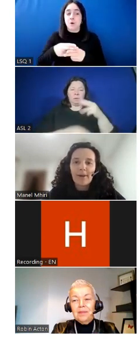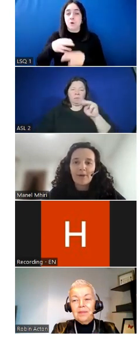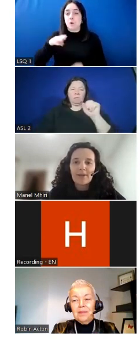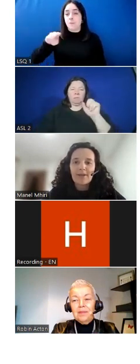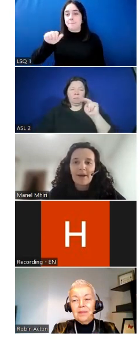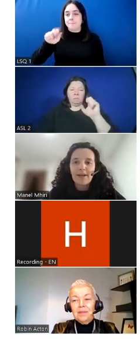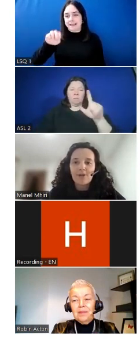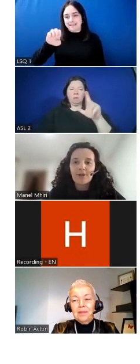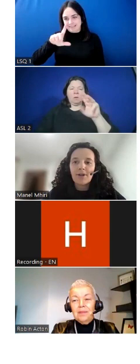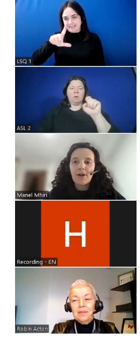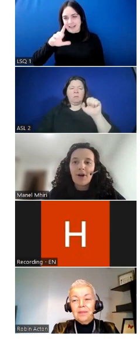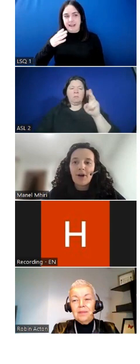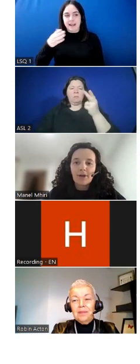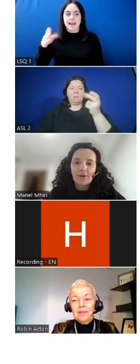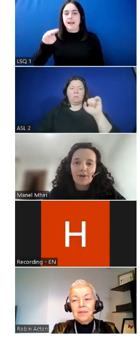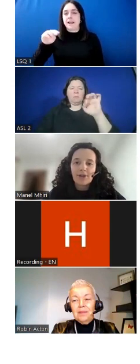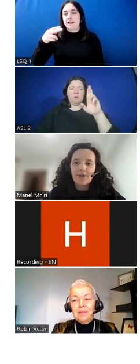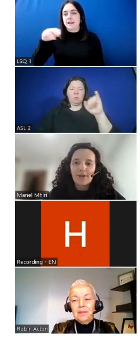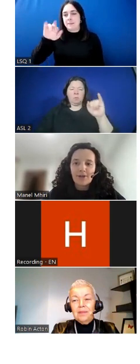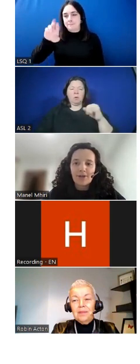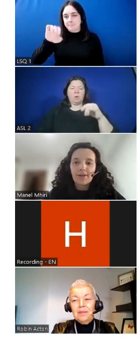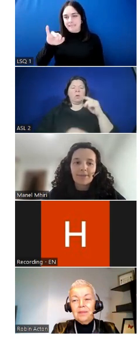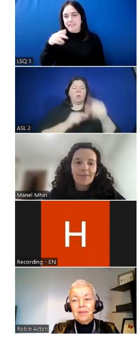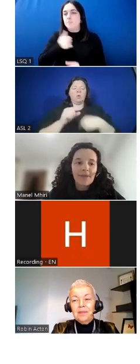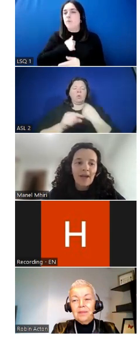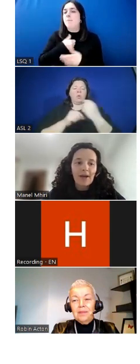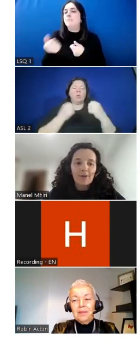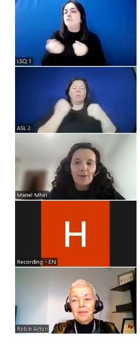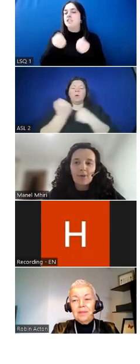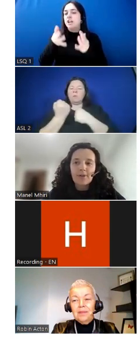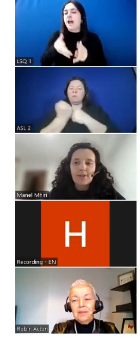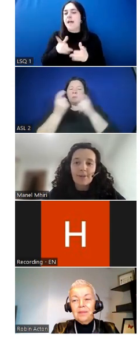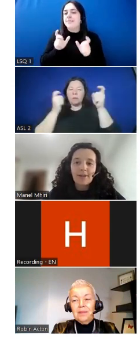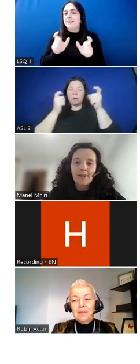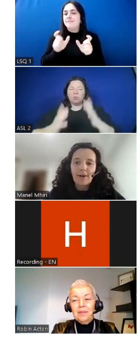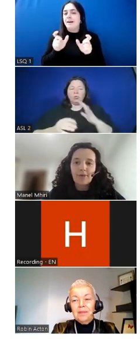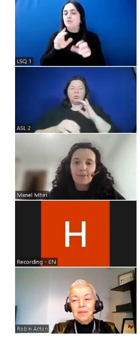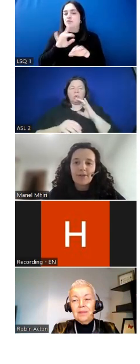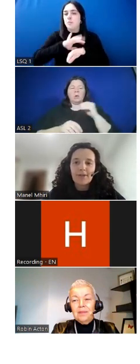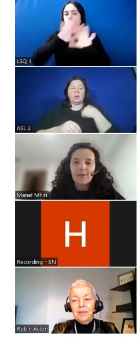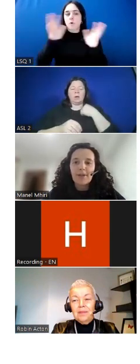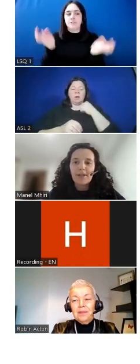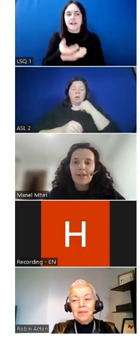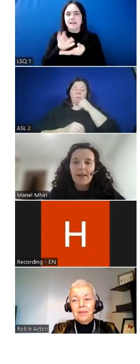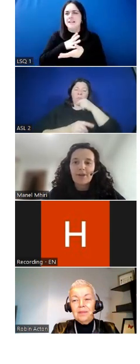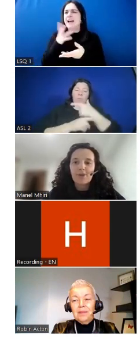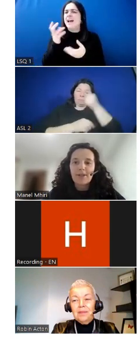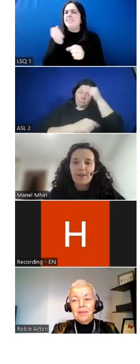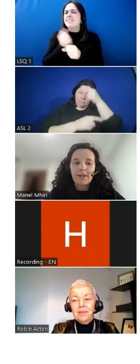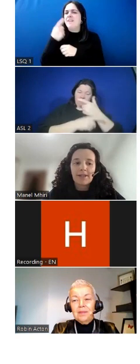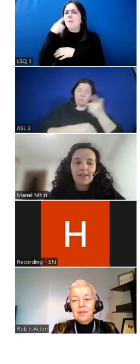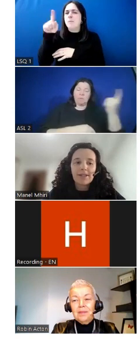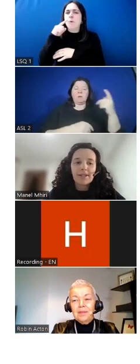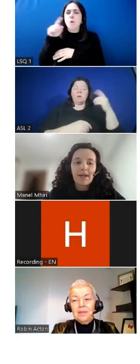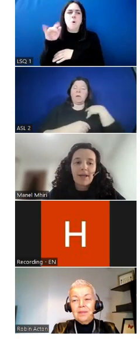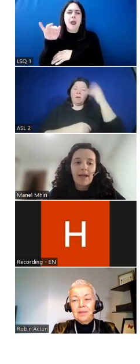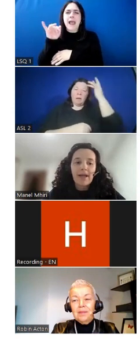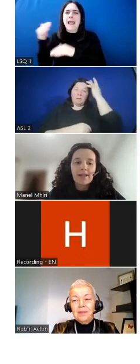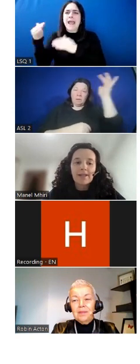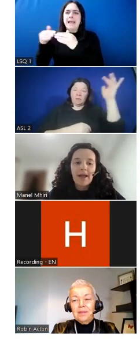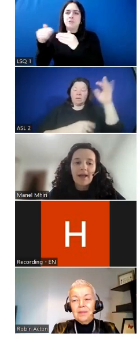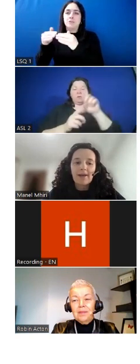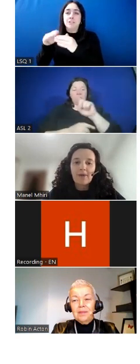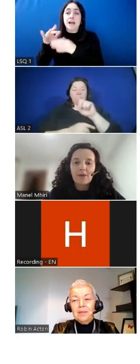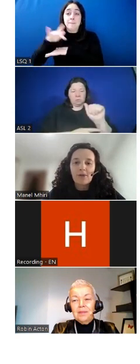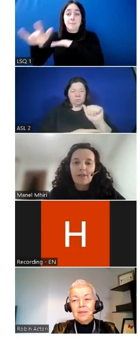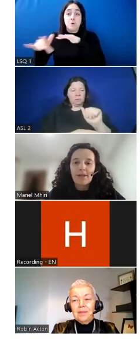Global Advocacy Manager of Inclusion International. I'm also a sibling of a person with intellectual disabilities,